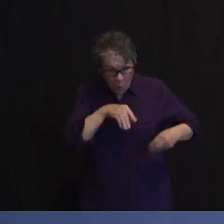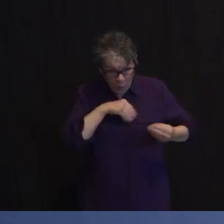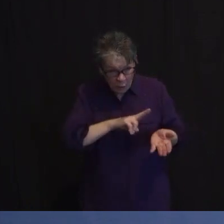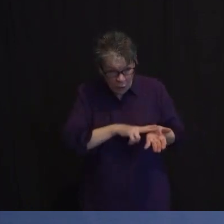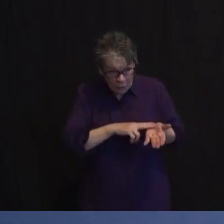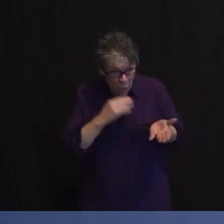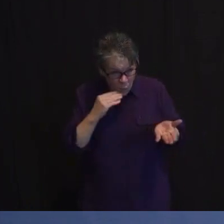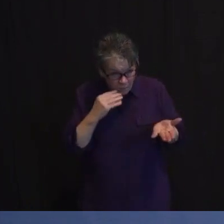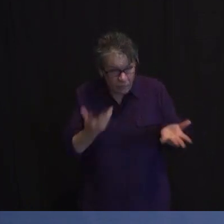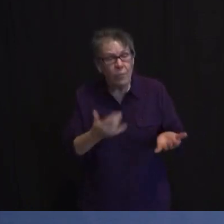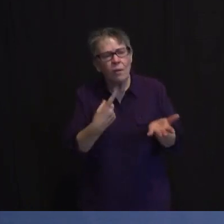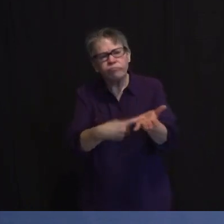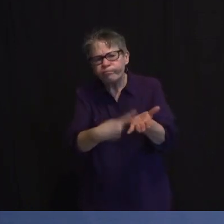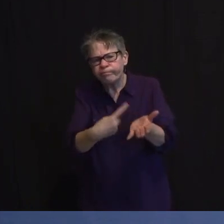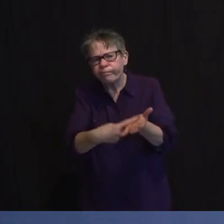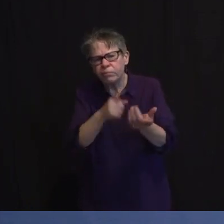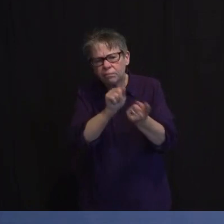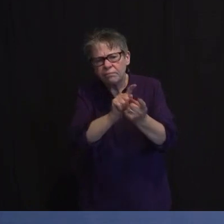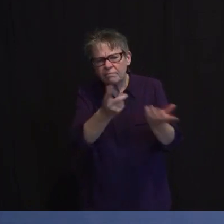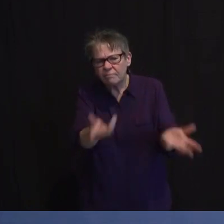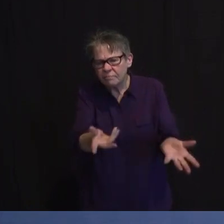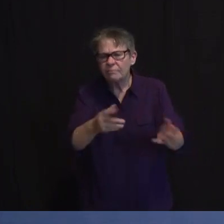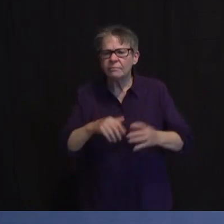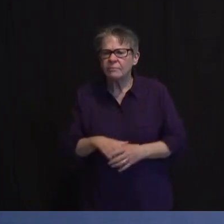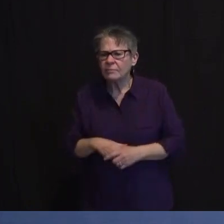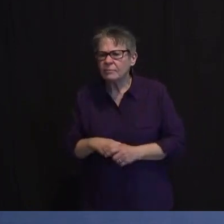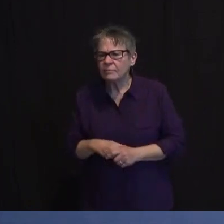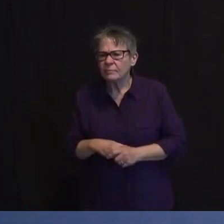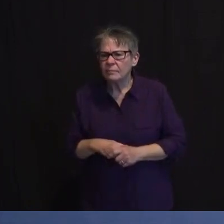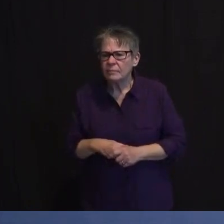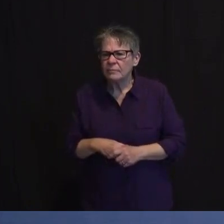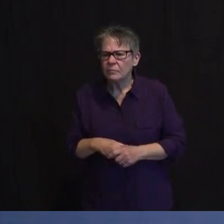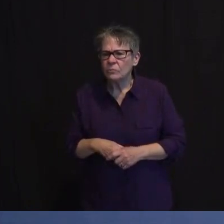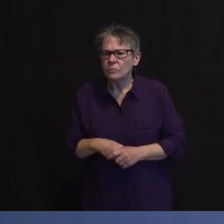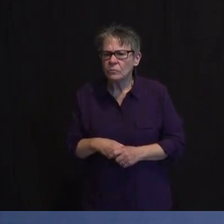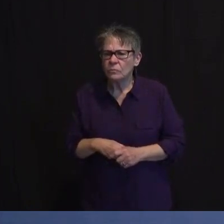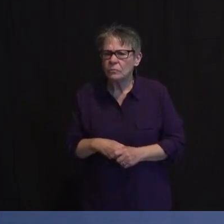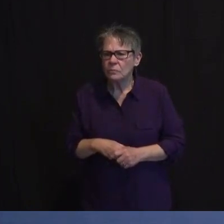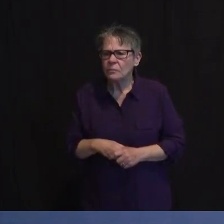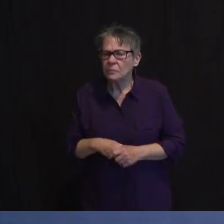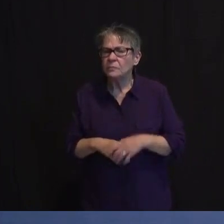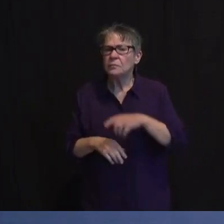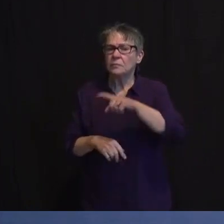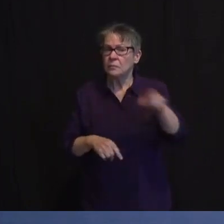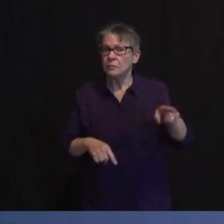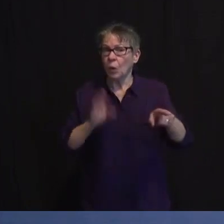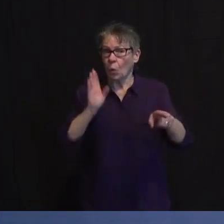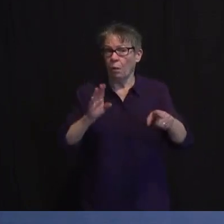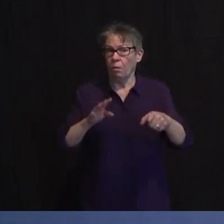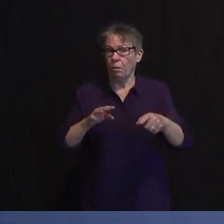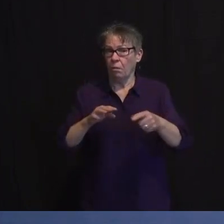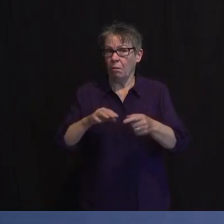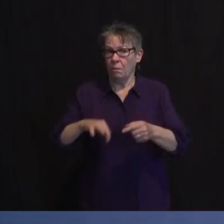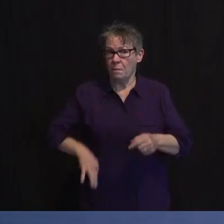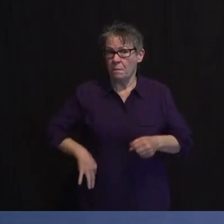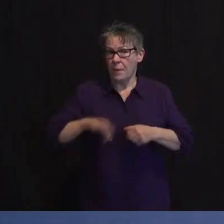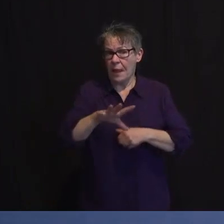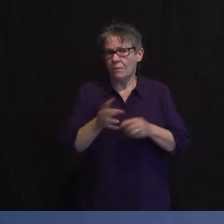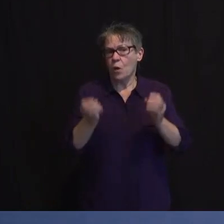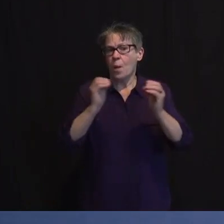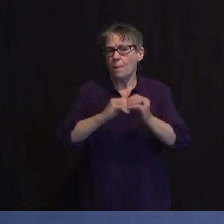the residents can be taken care of appropriately. Additionally, we've sent over the weekend a number